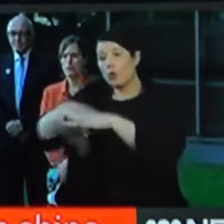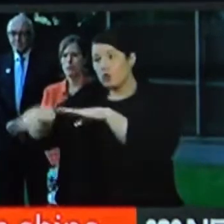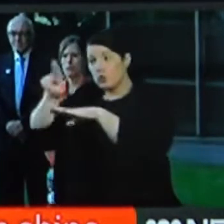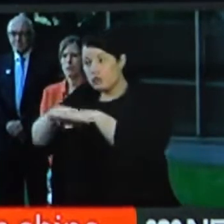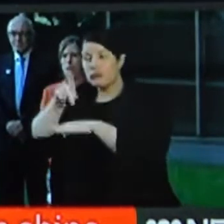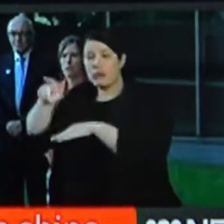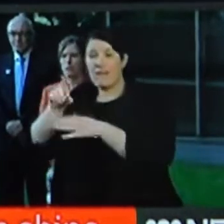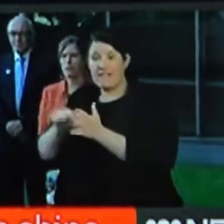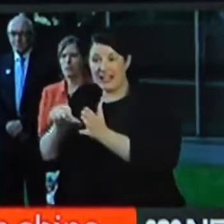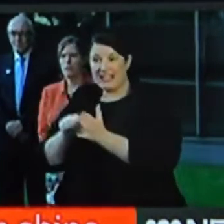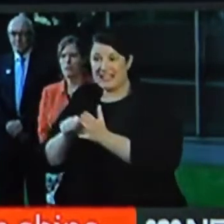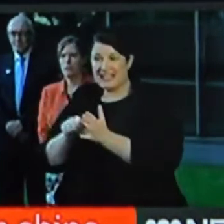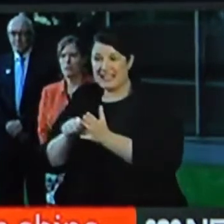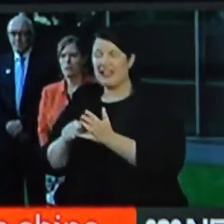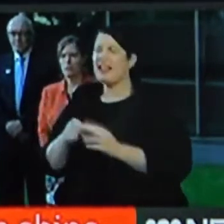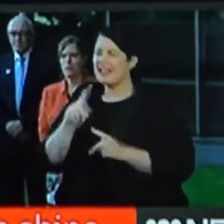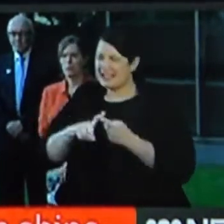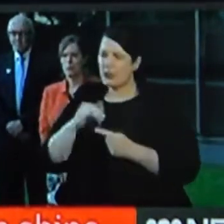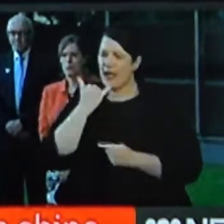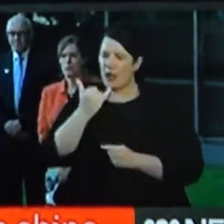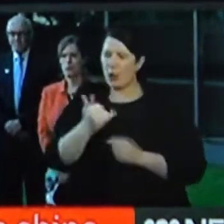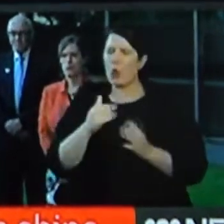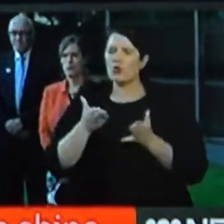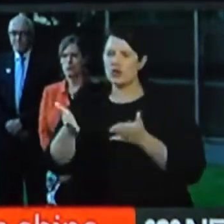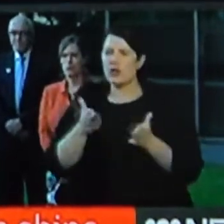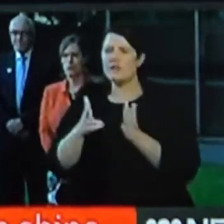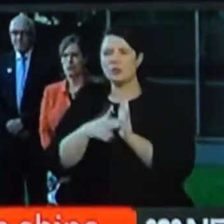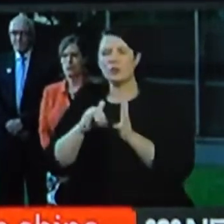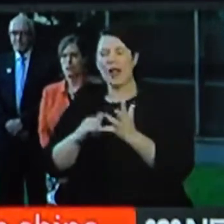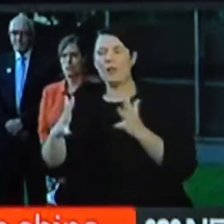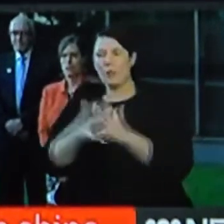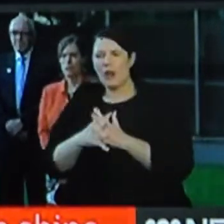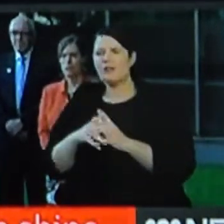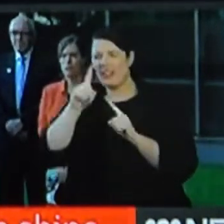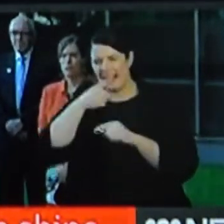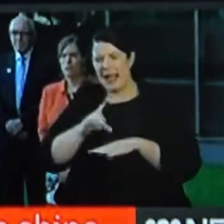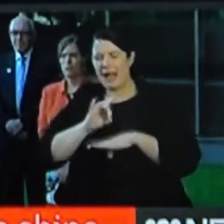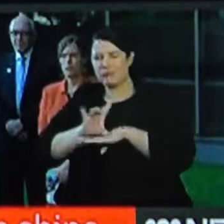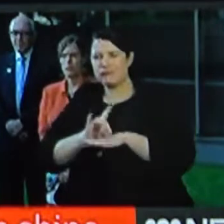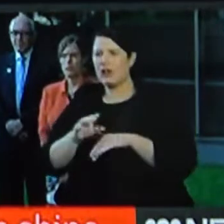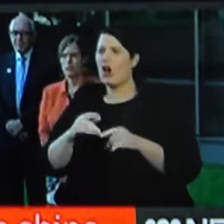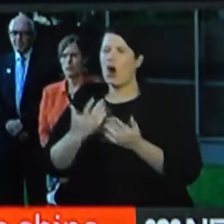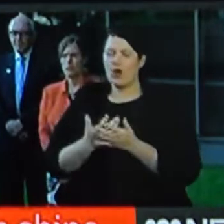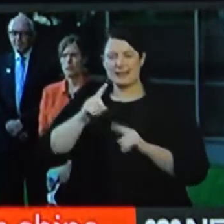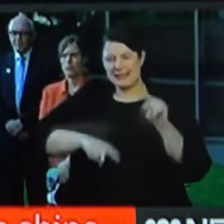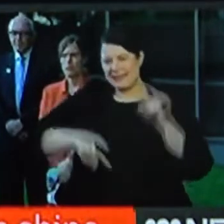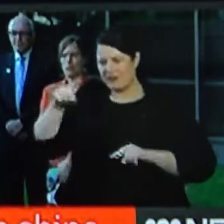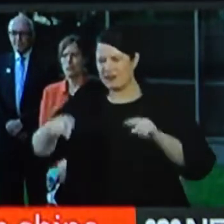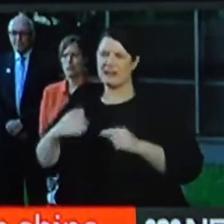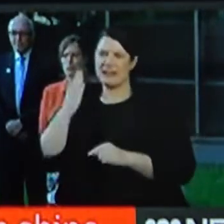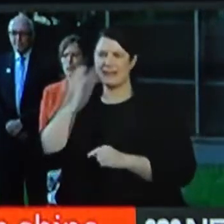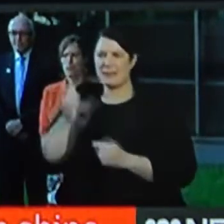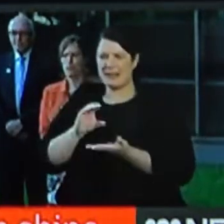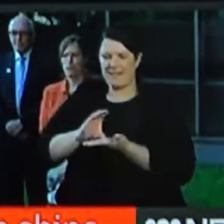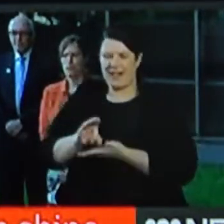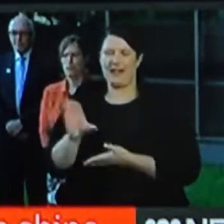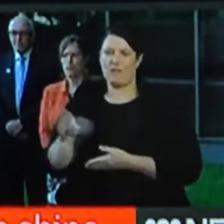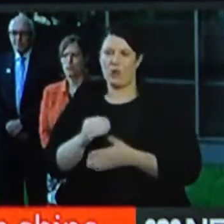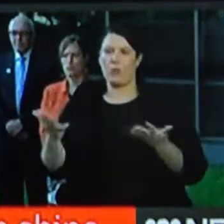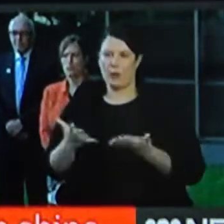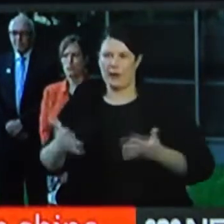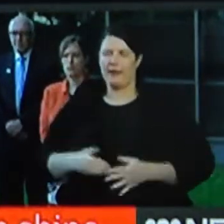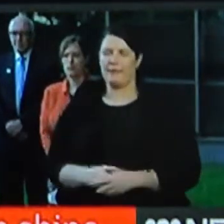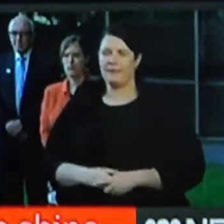you with that. So don't worry if it's not a state government inquiry you have. We're happy to take or provide information on a whole range of initiatives. So thank